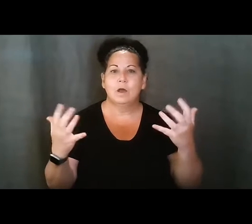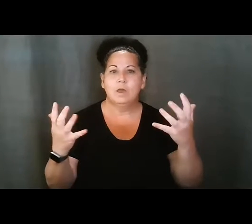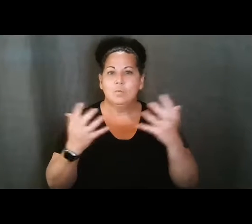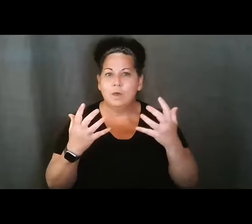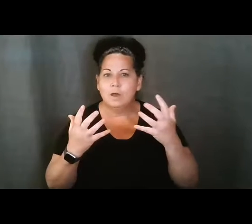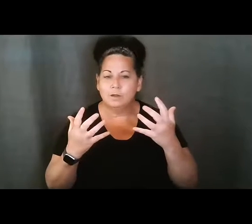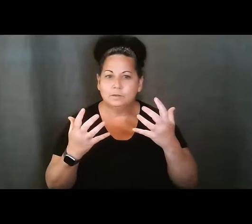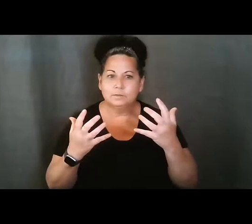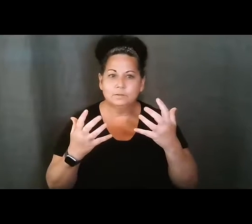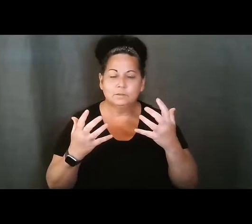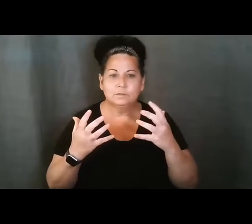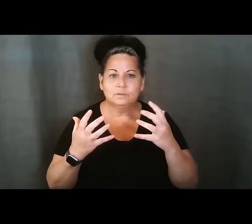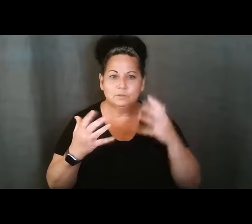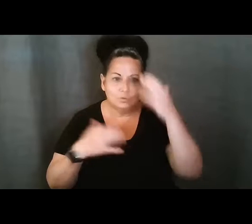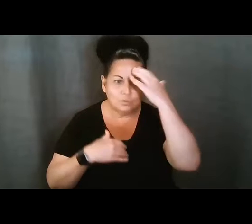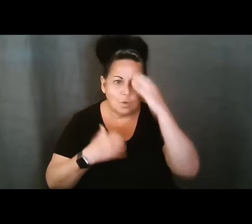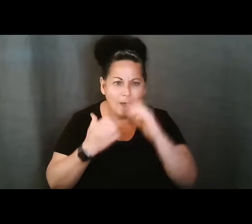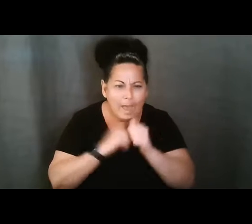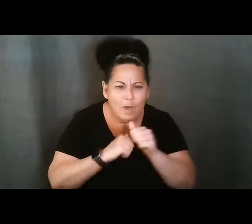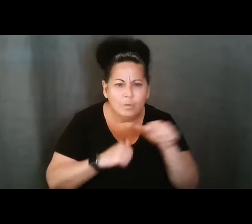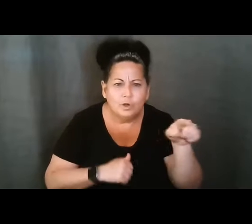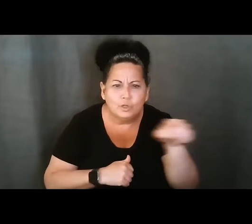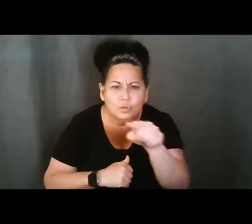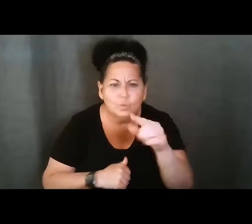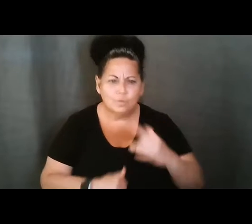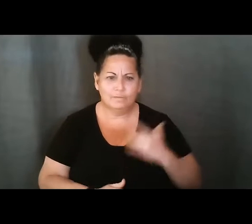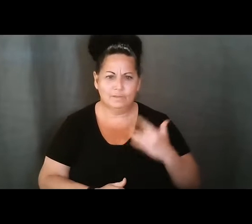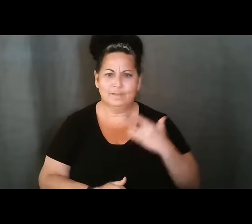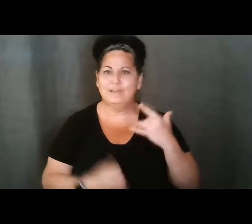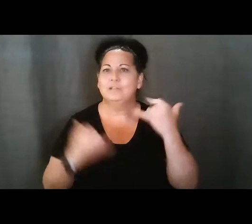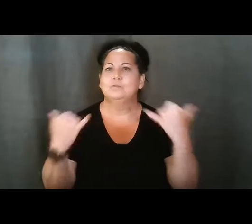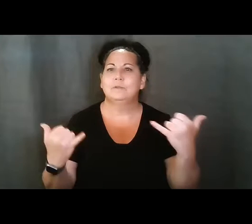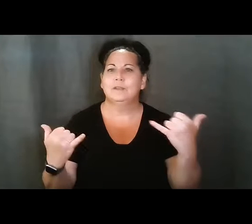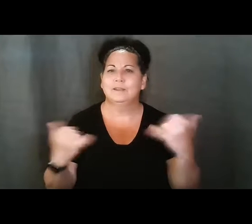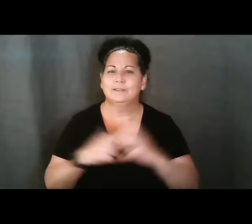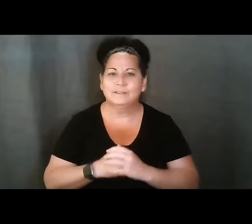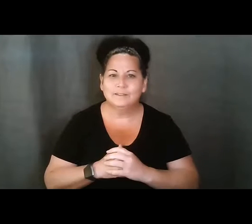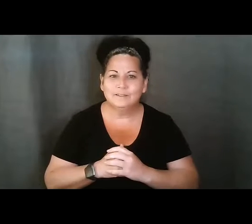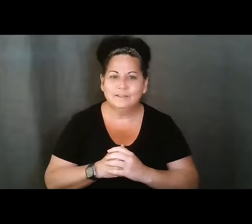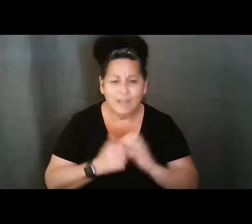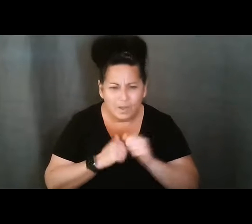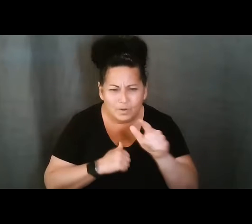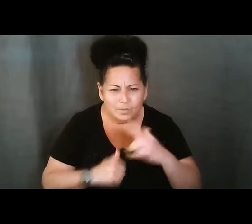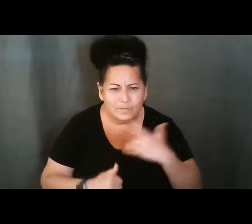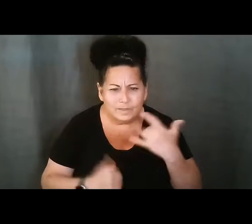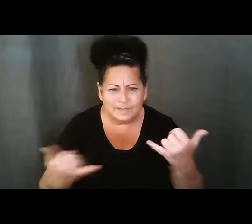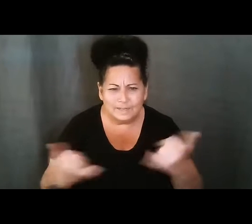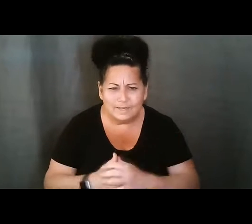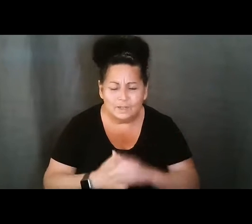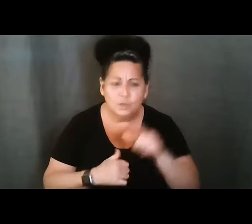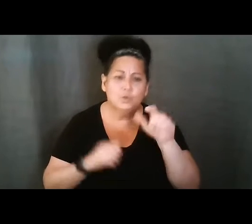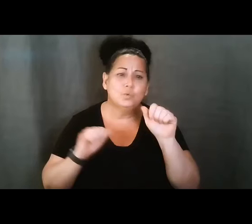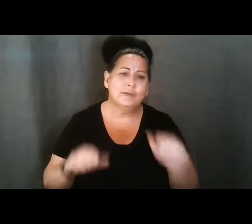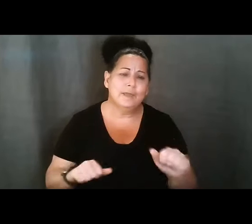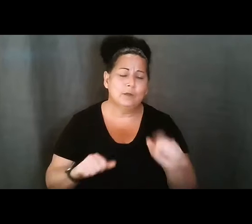question, how are you feeling today? How are you feeling today? You can, in